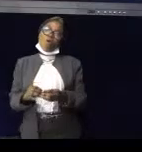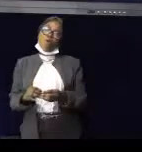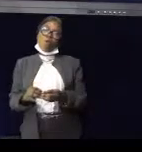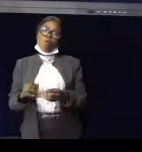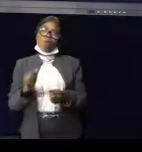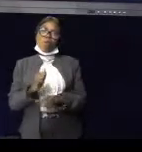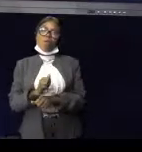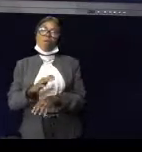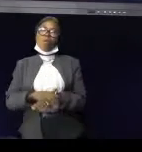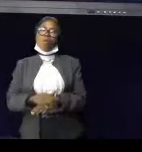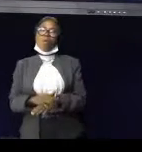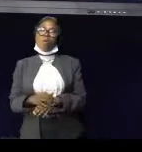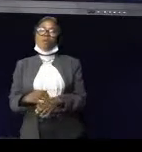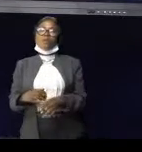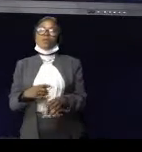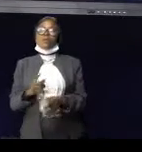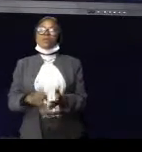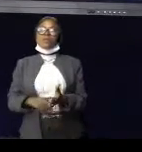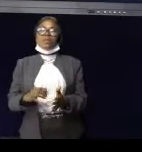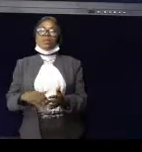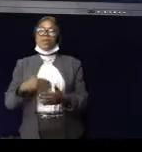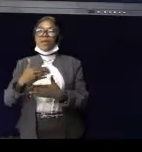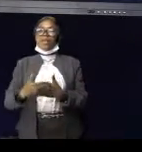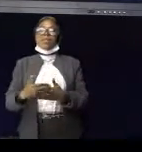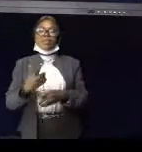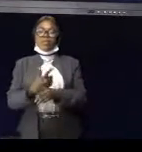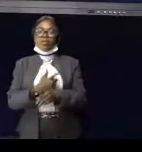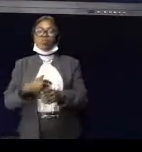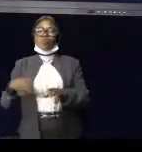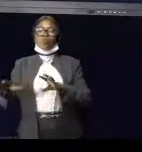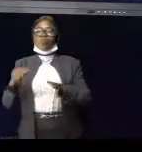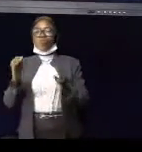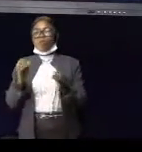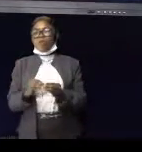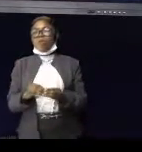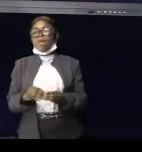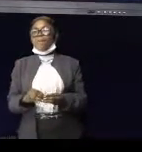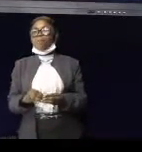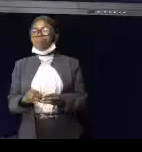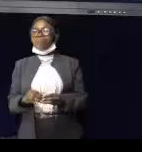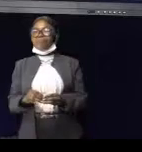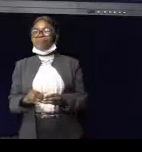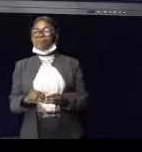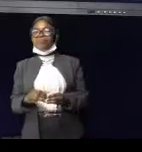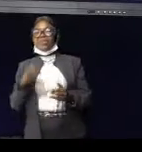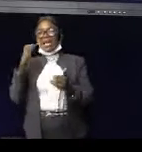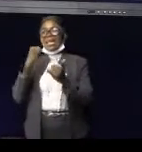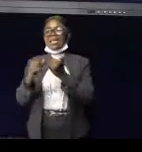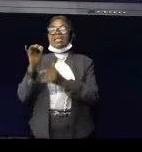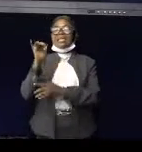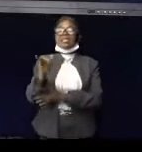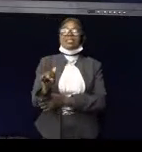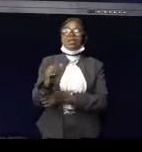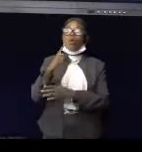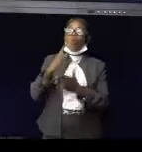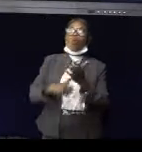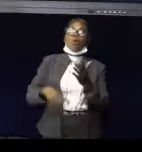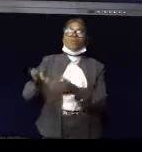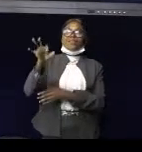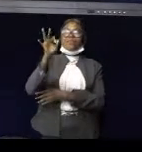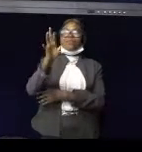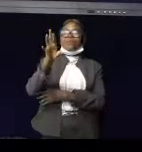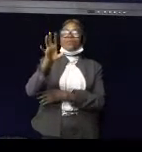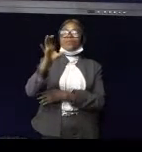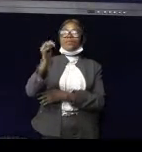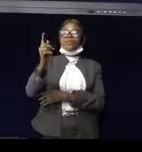this relating to the total in our next lesson. Okay? Finally, what fraction of the girls